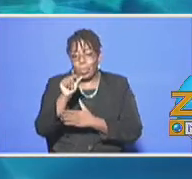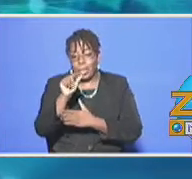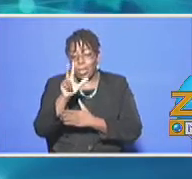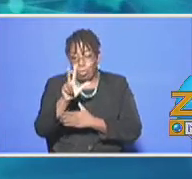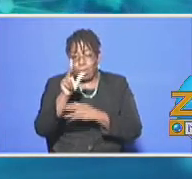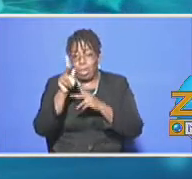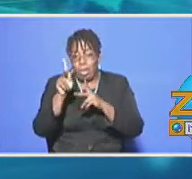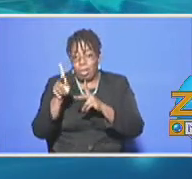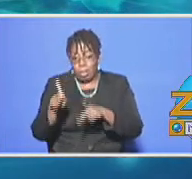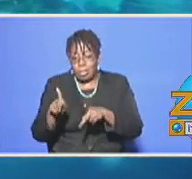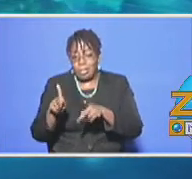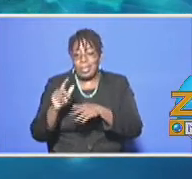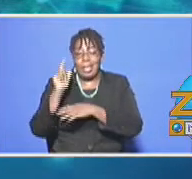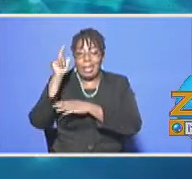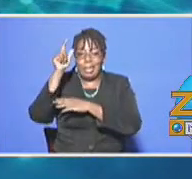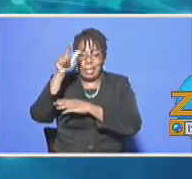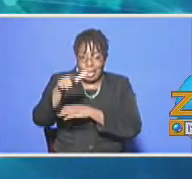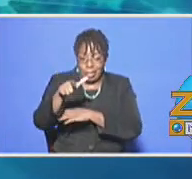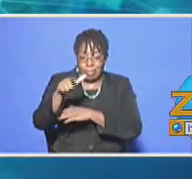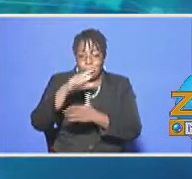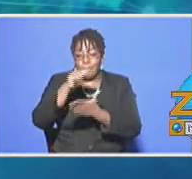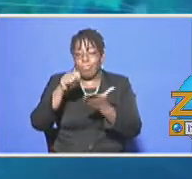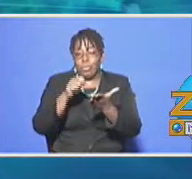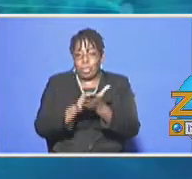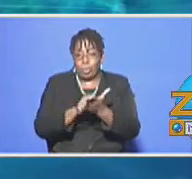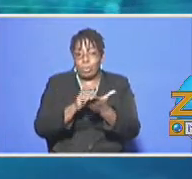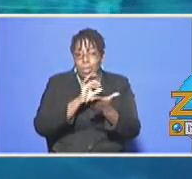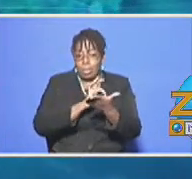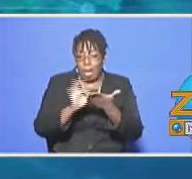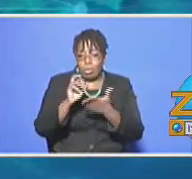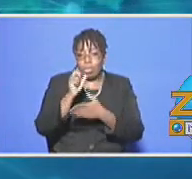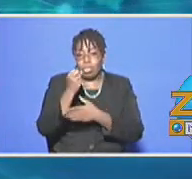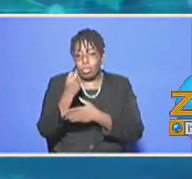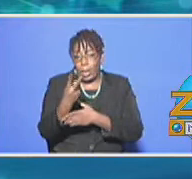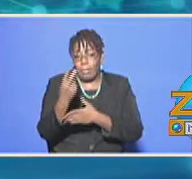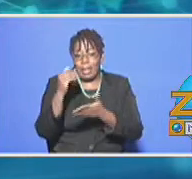a day later, pushing the overall count to